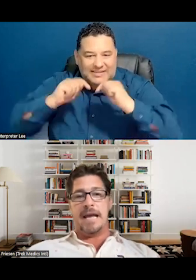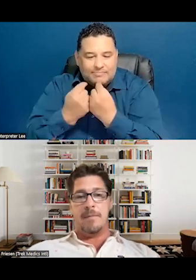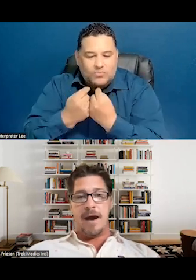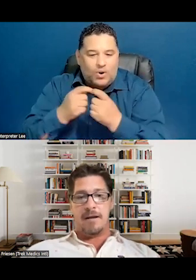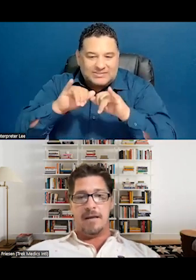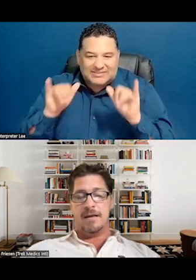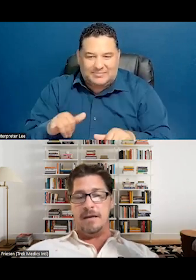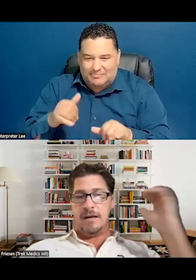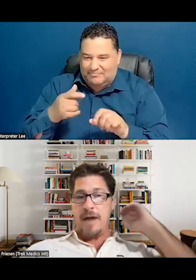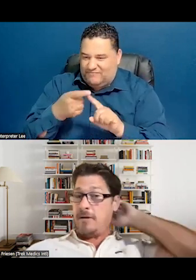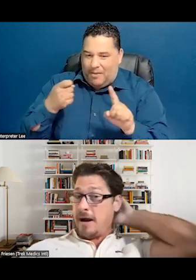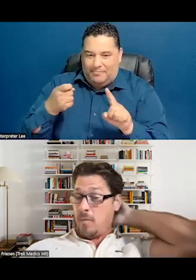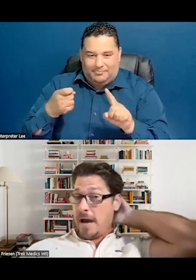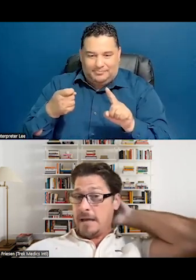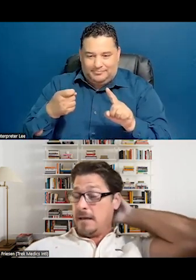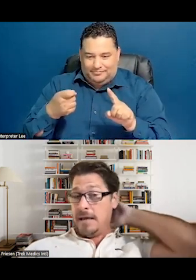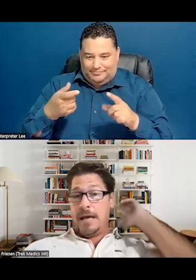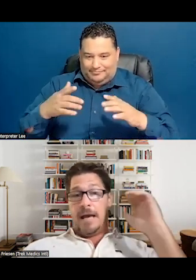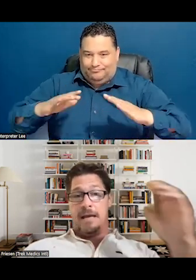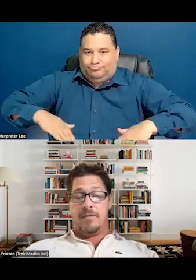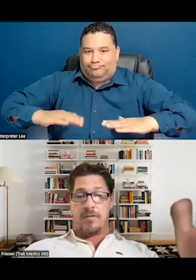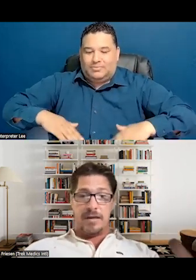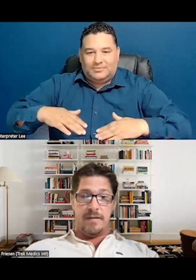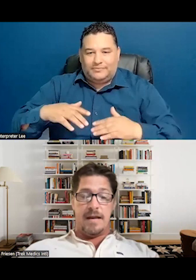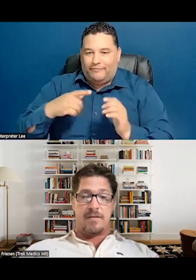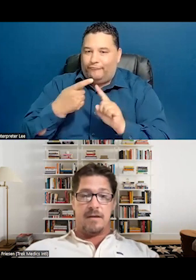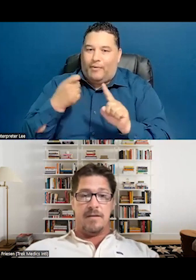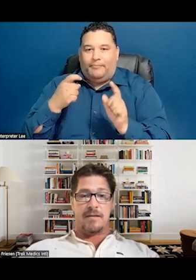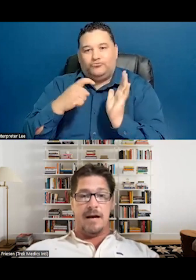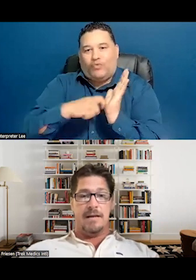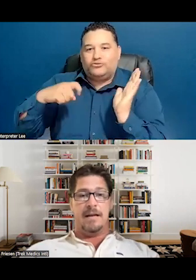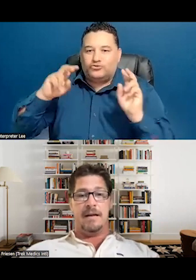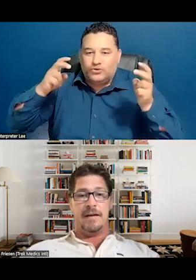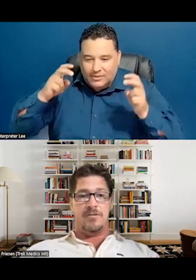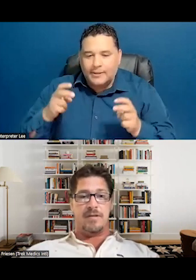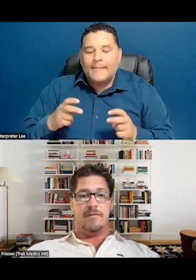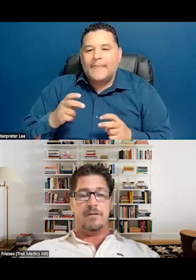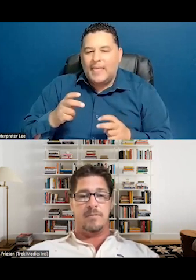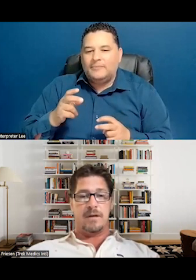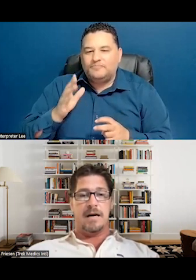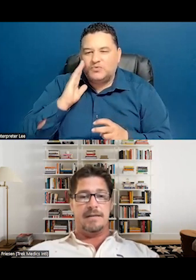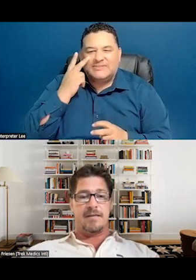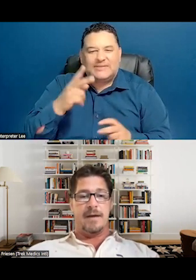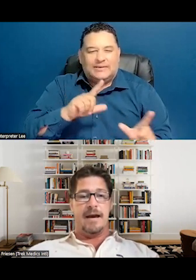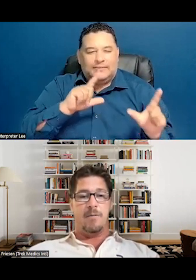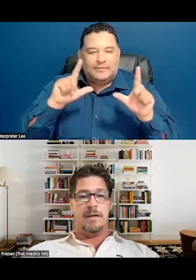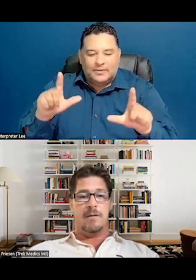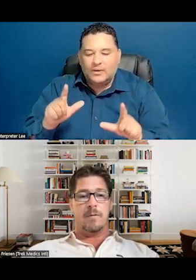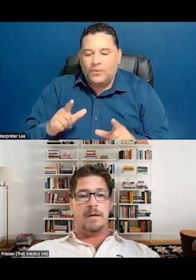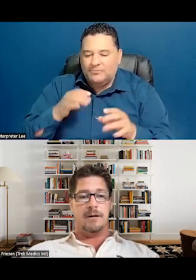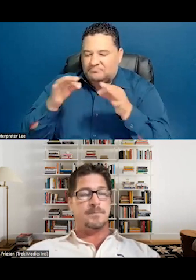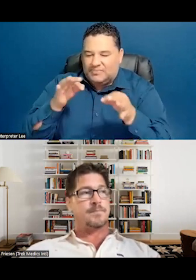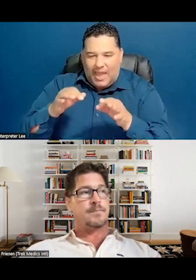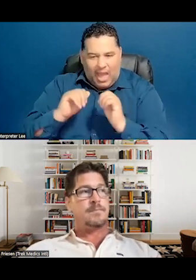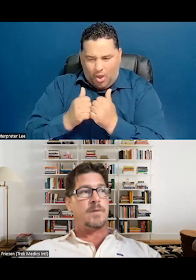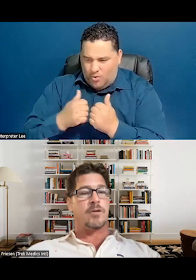kind of came about it in a roundabout way. And as you'll see in the next slide, and I'd like to just give you a little more context about how we got where